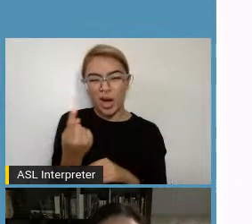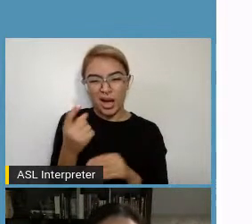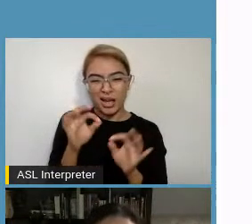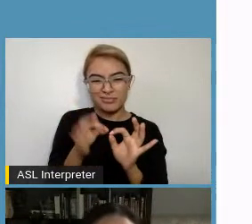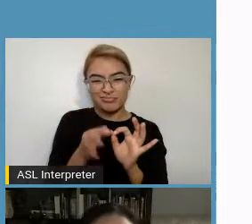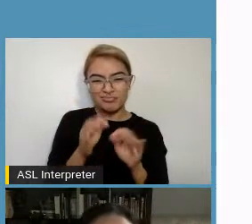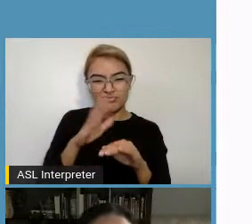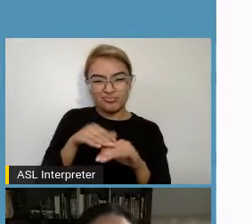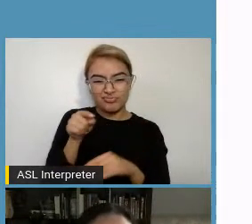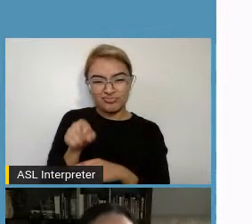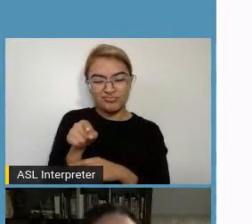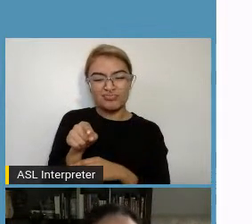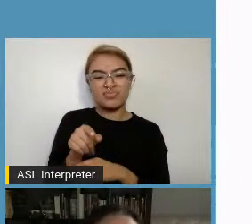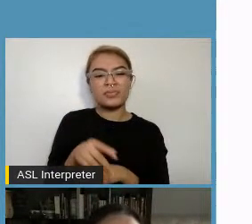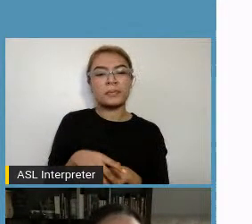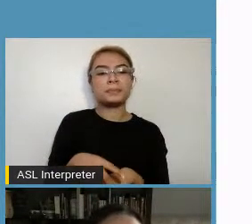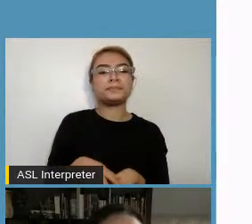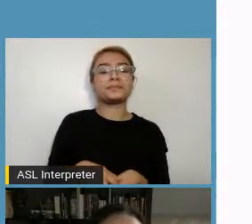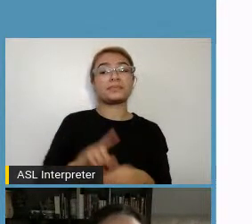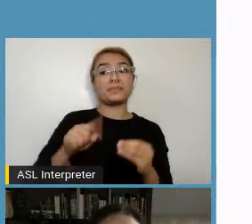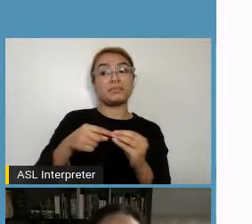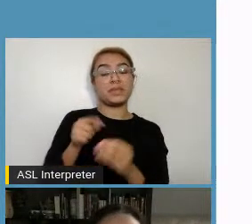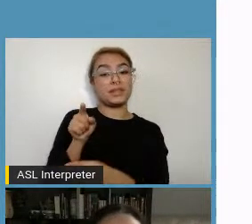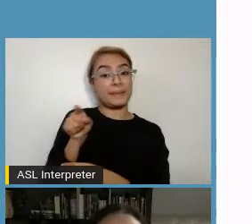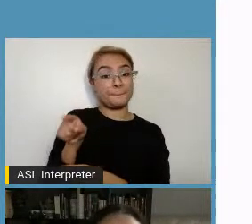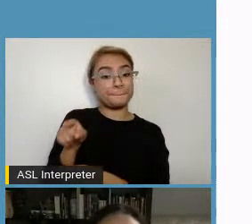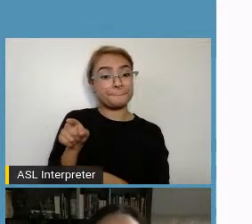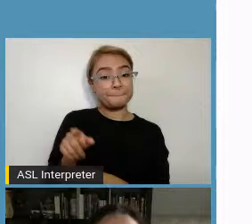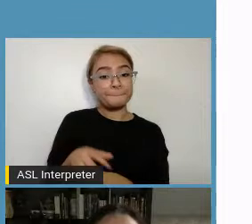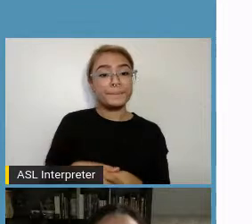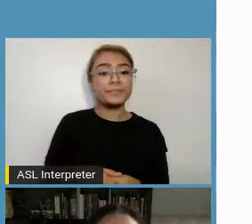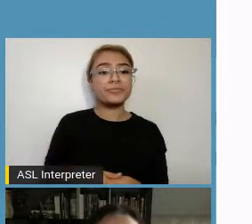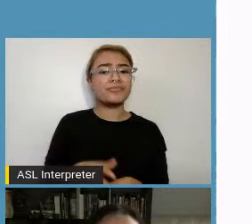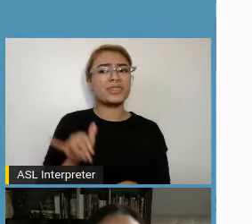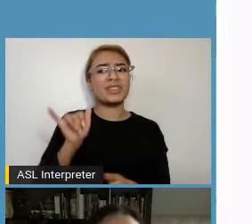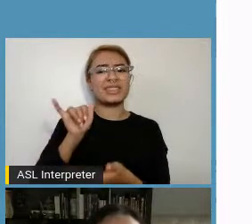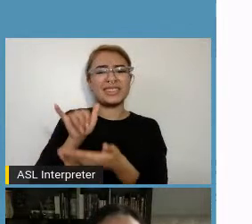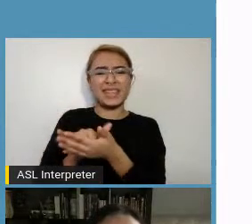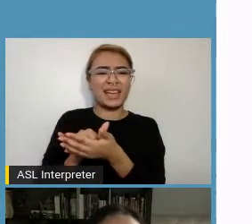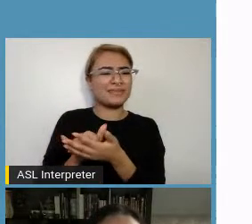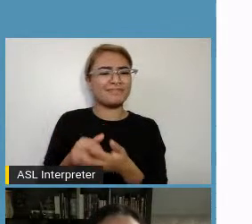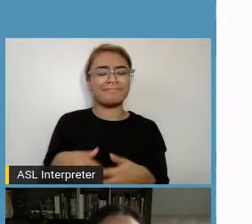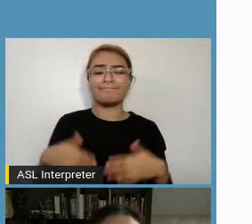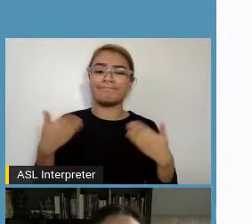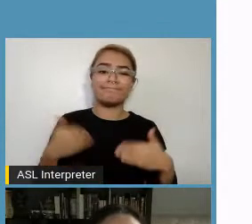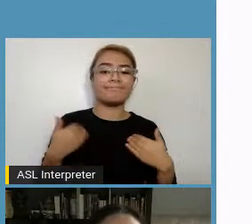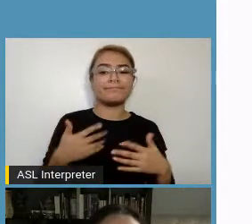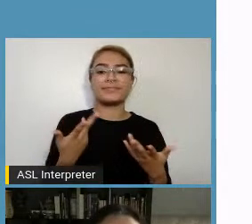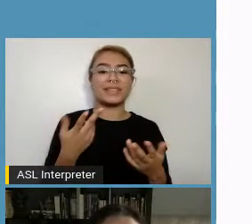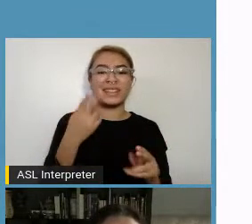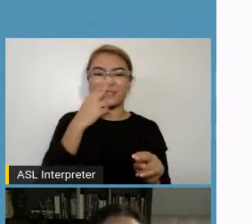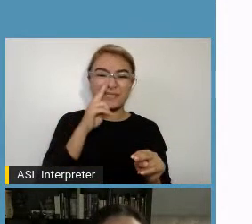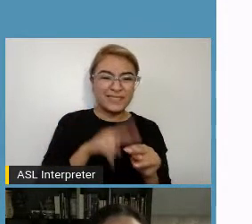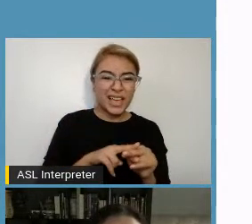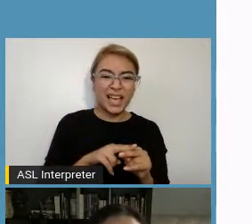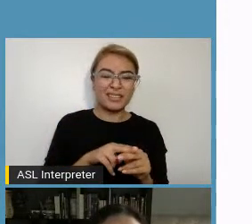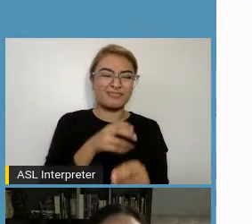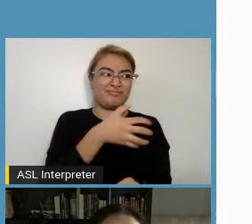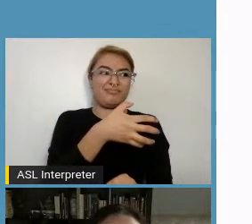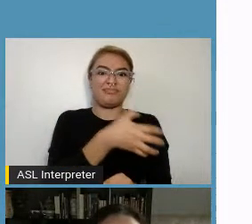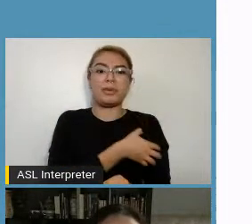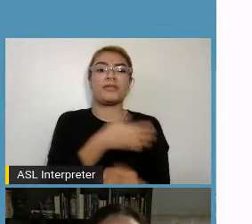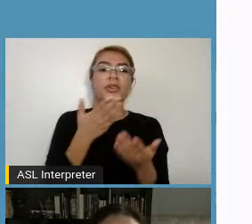on here about them. And so that's been a really, really fun, powerful thing to